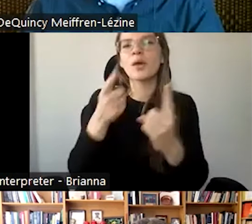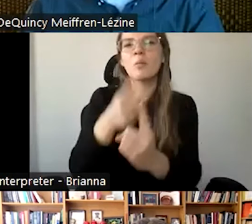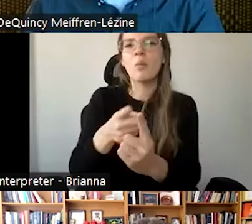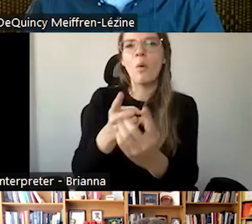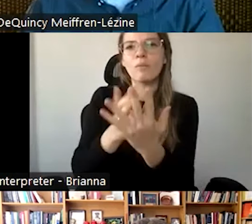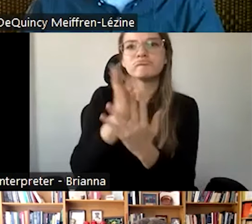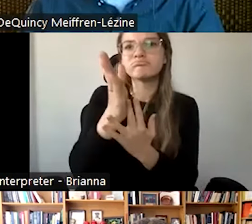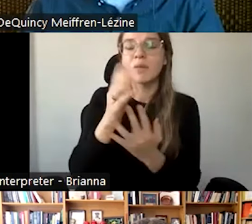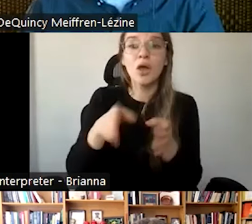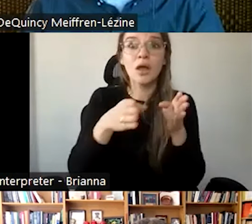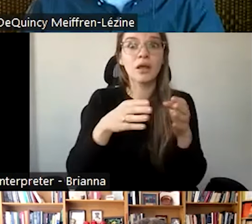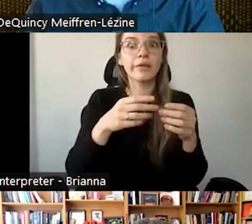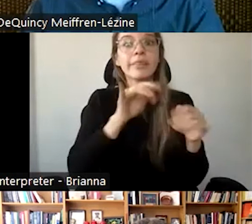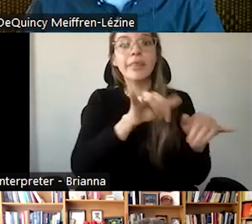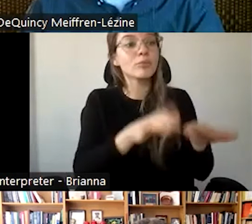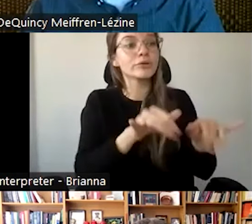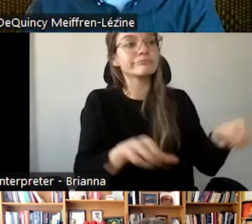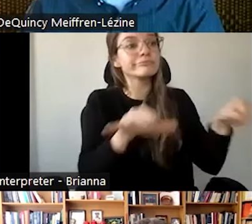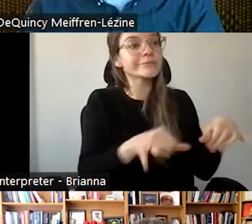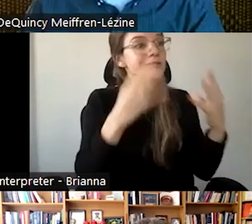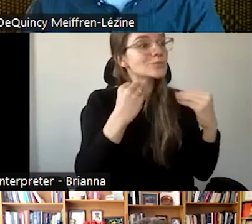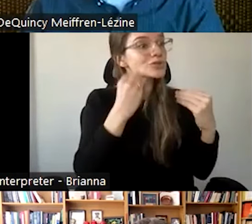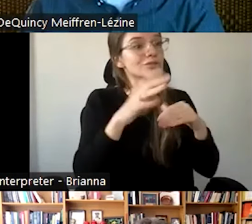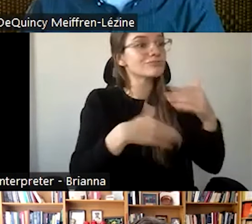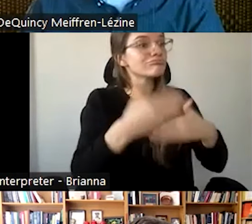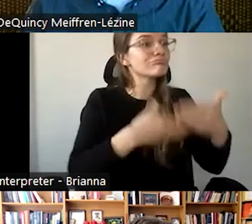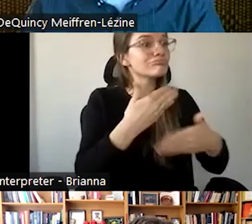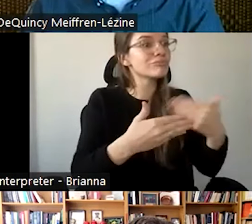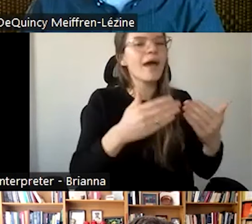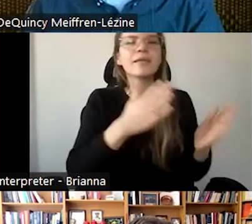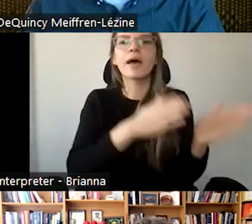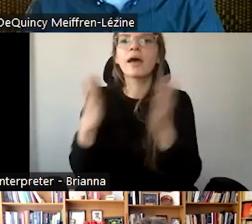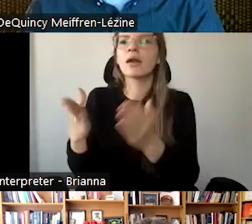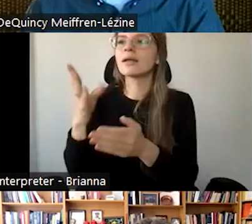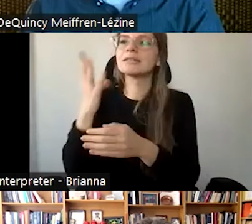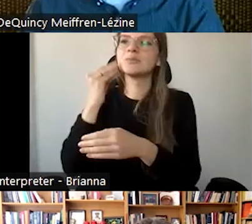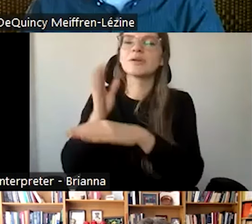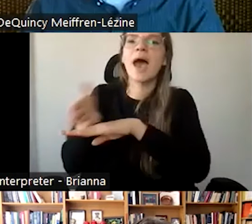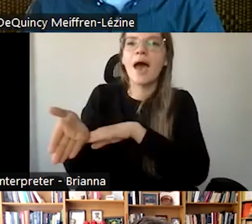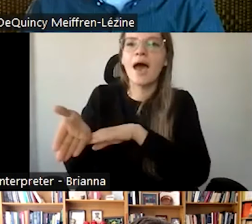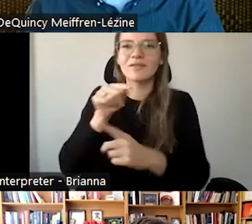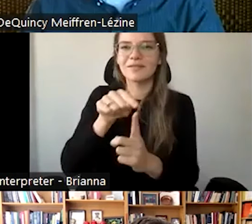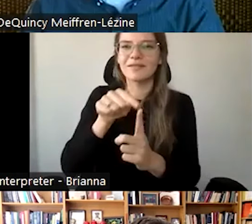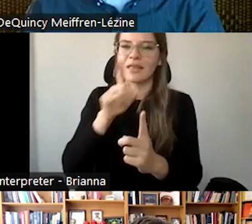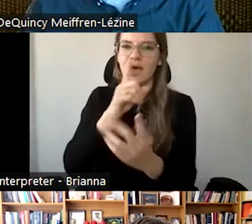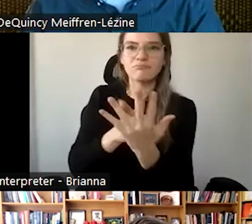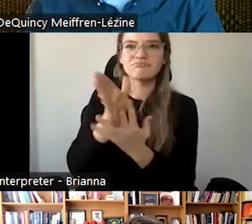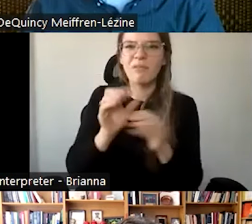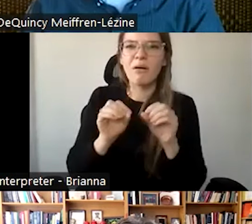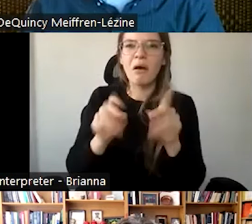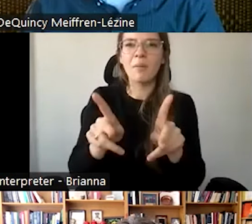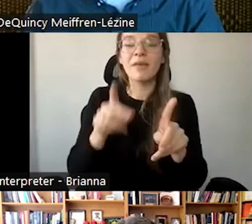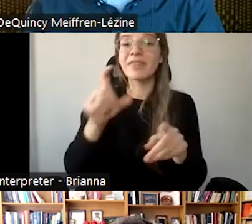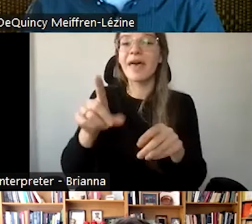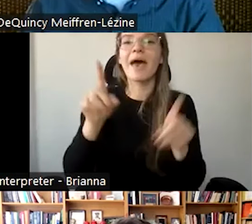currently experiencing and what they might be experiencing afterwards. And I think that that breaking point, that clear